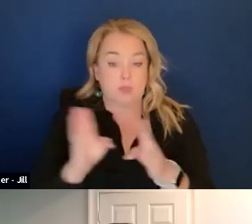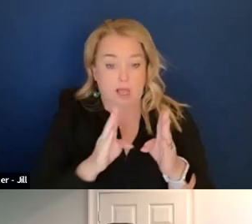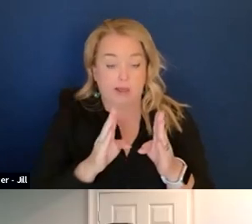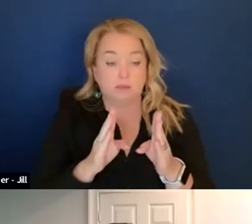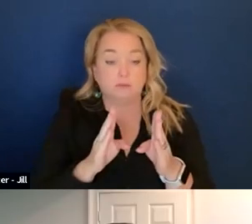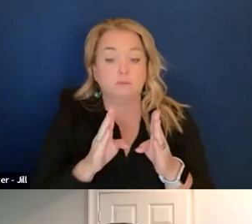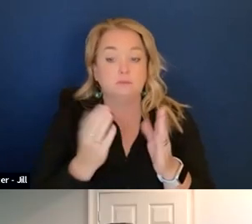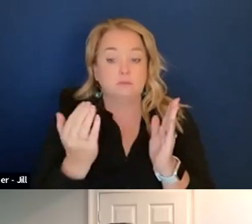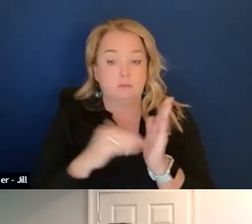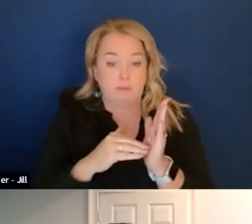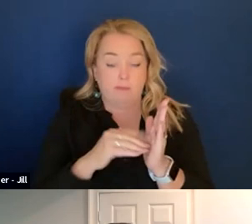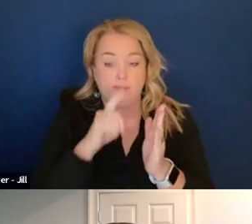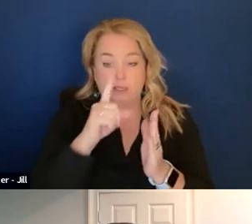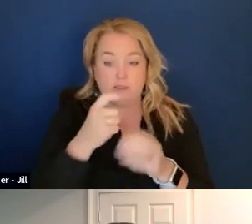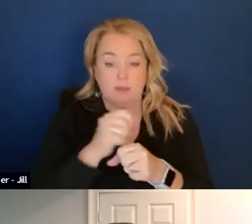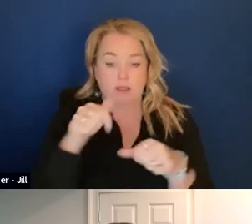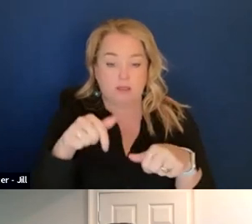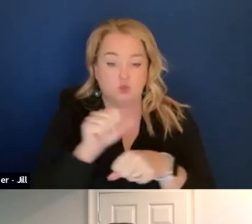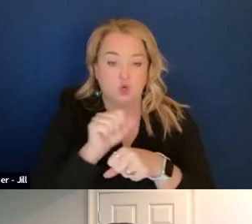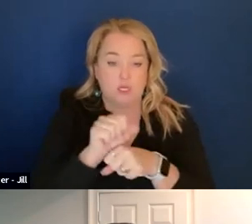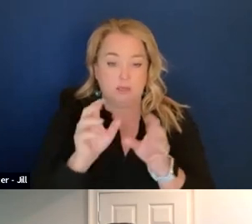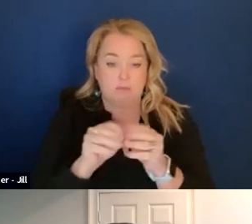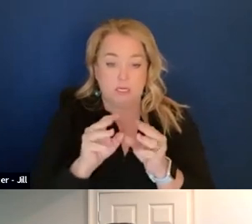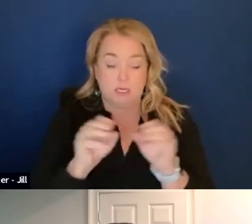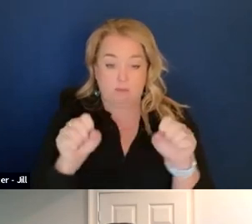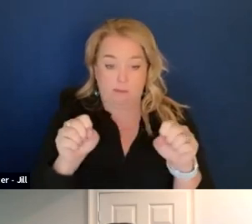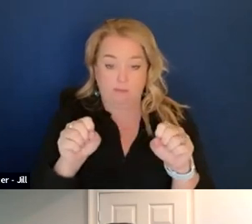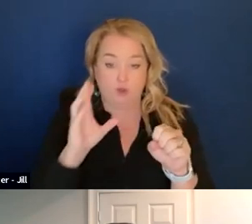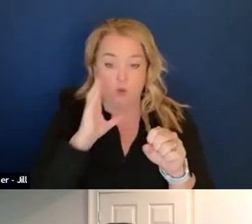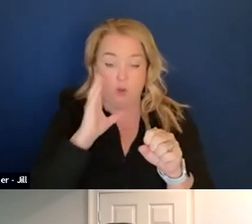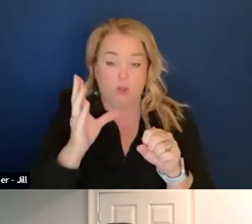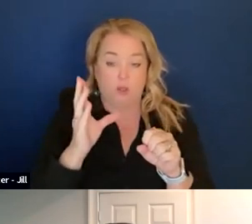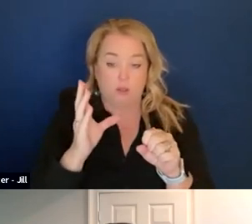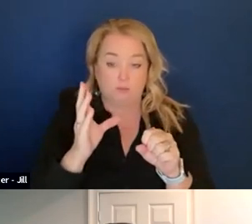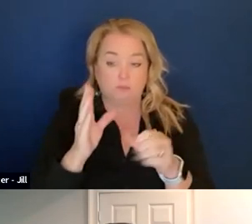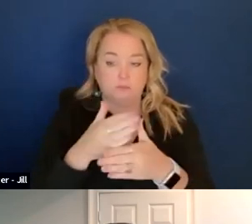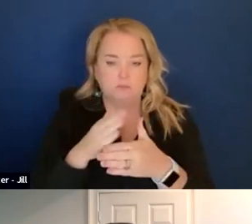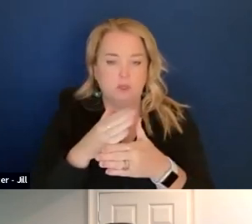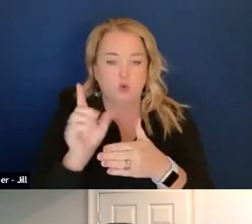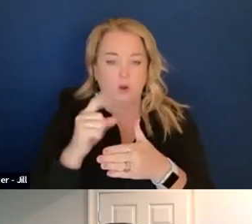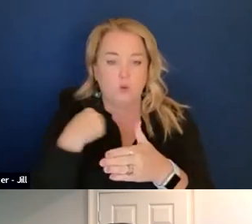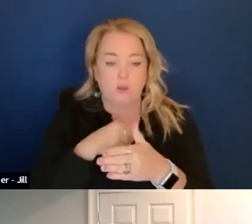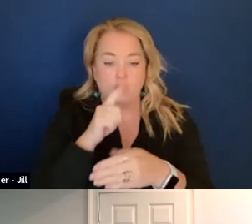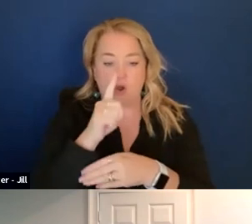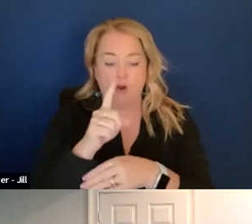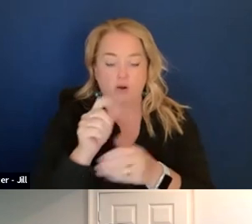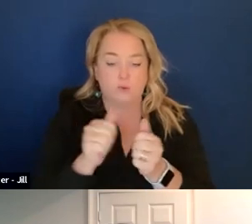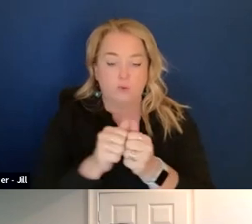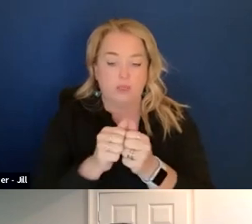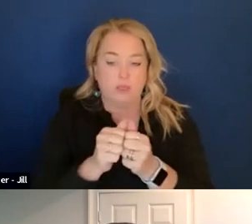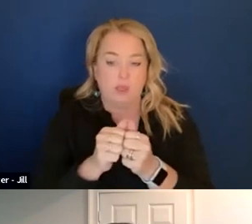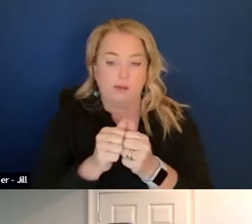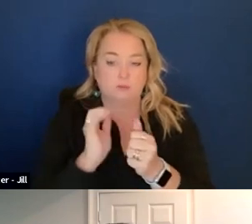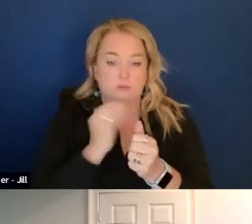is to make this a working meeting so that we can kind of share where we are on